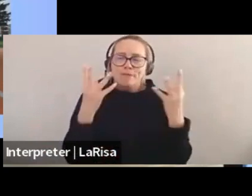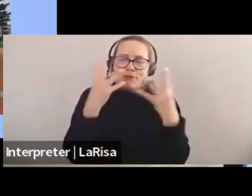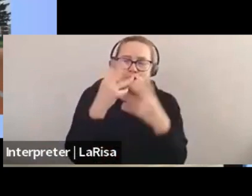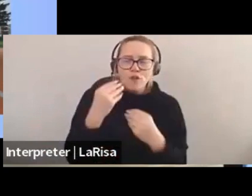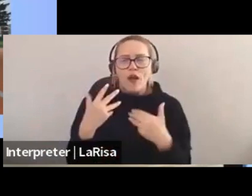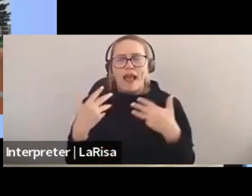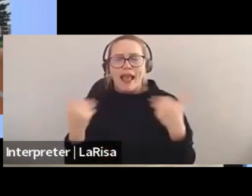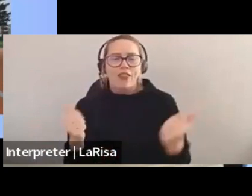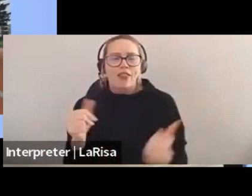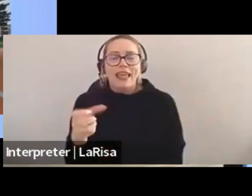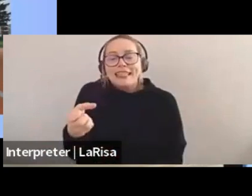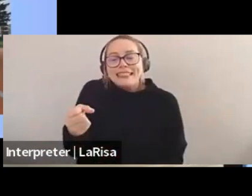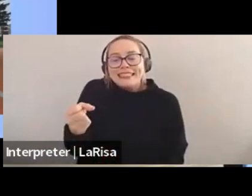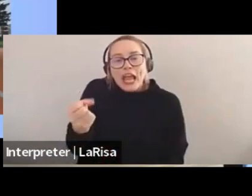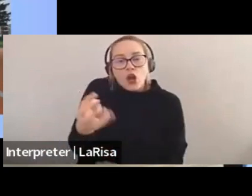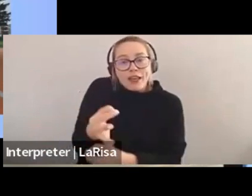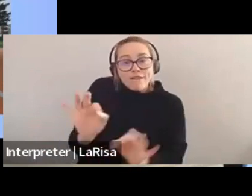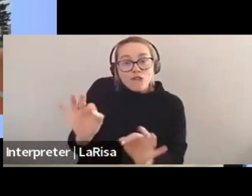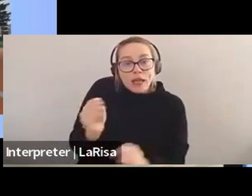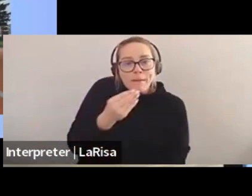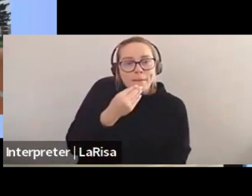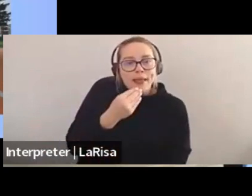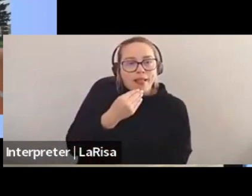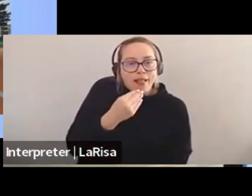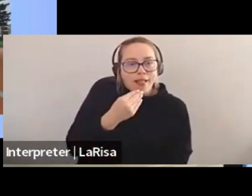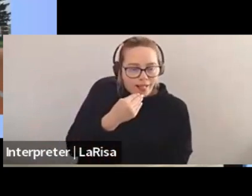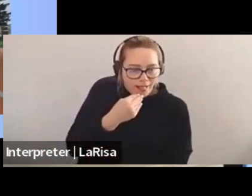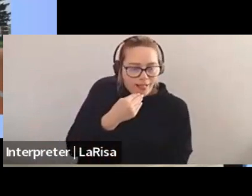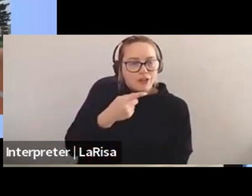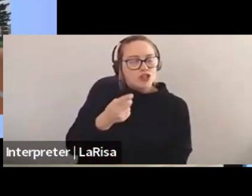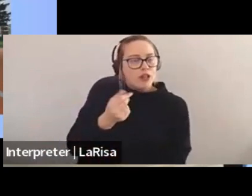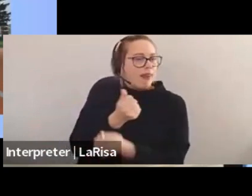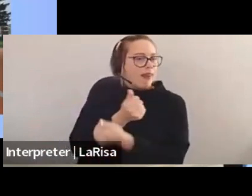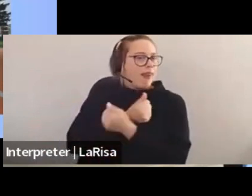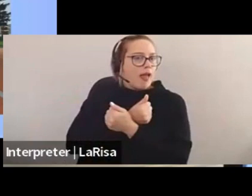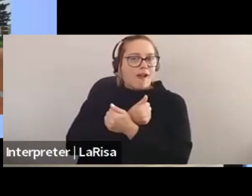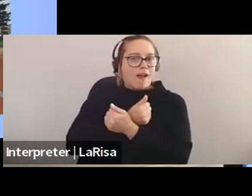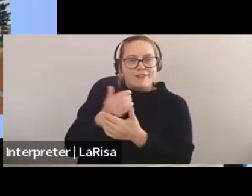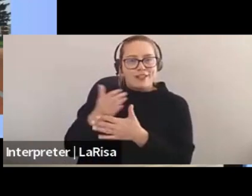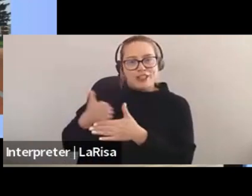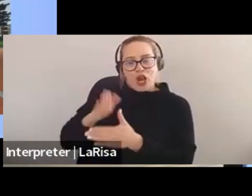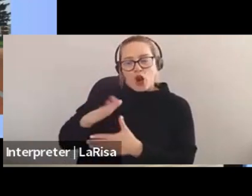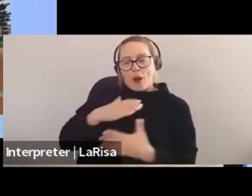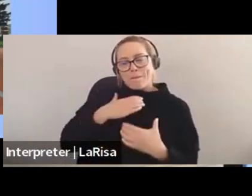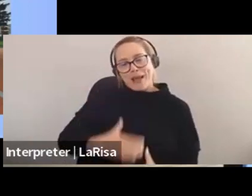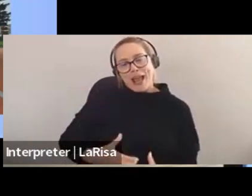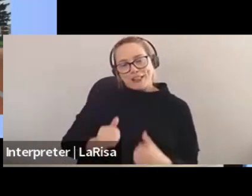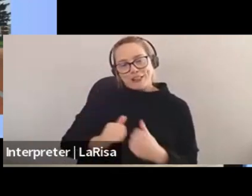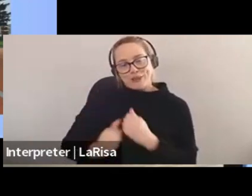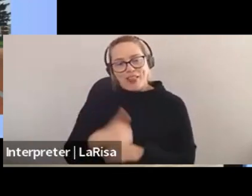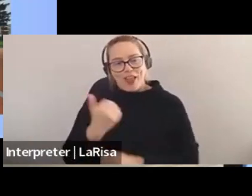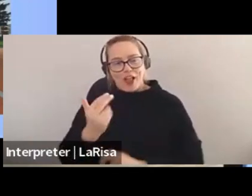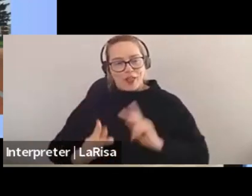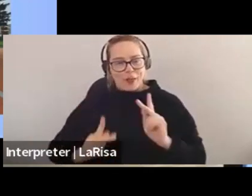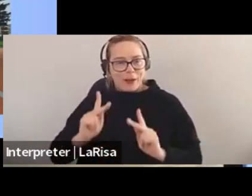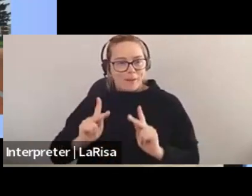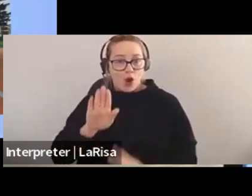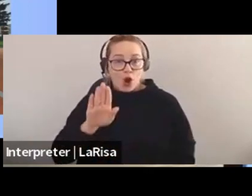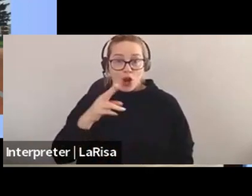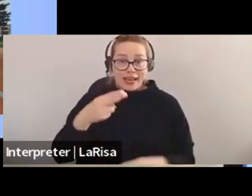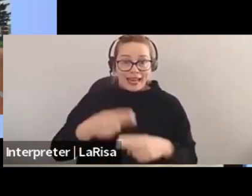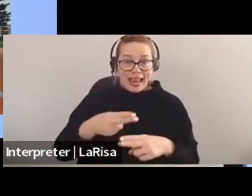She specializes in baking and cooking healthy, beautiful, delicious dairy-free meals and treats, and she loves to share her passions with